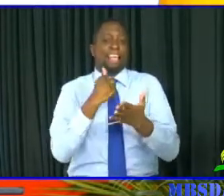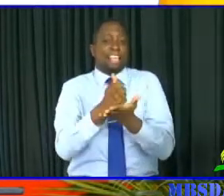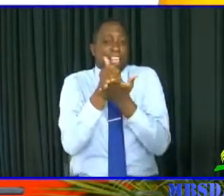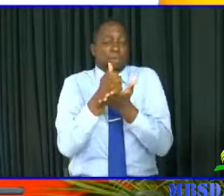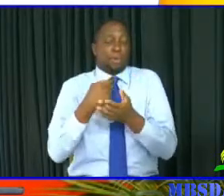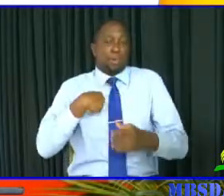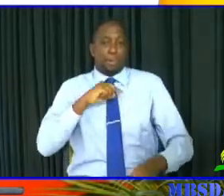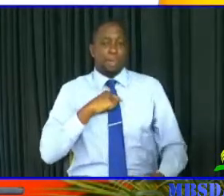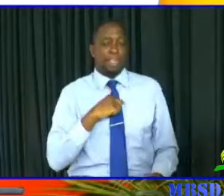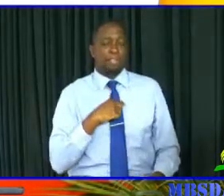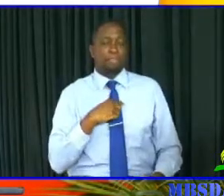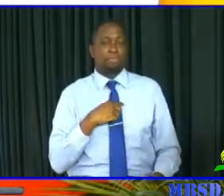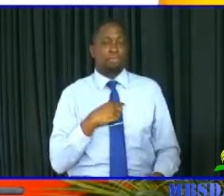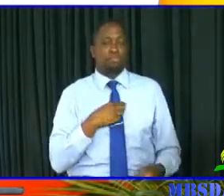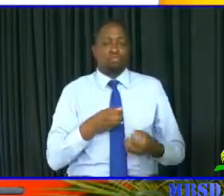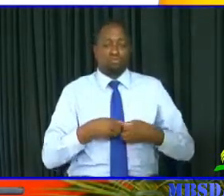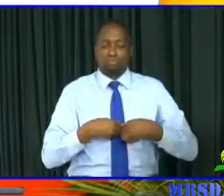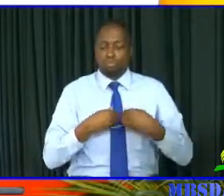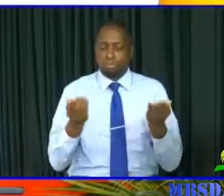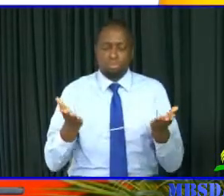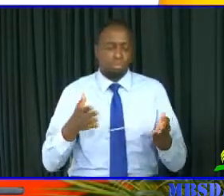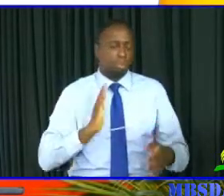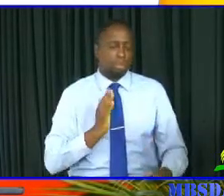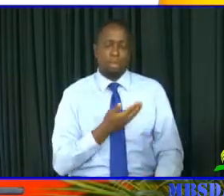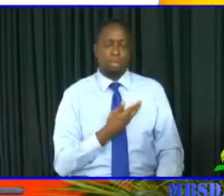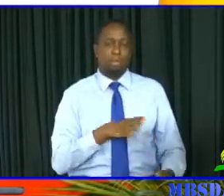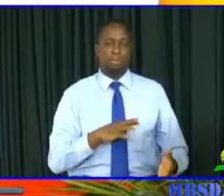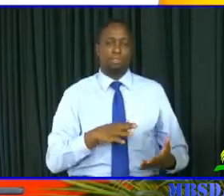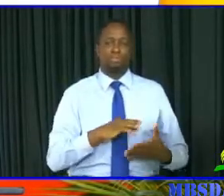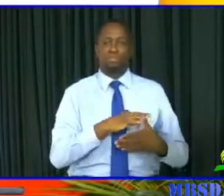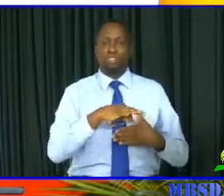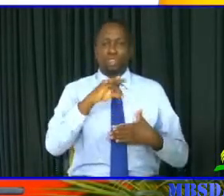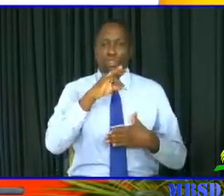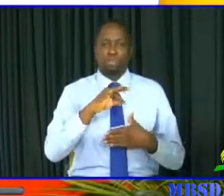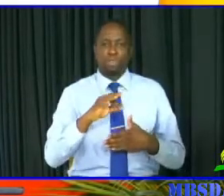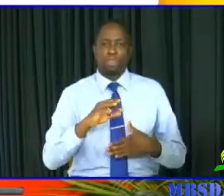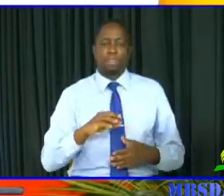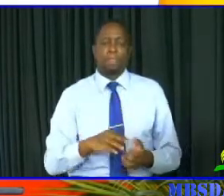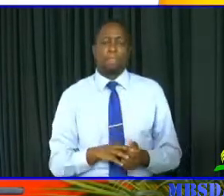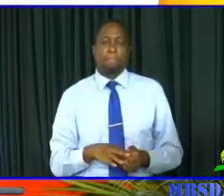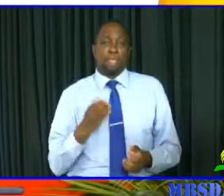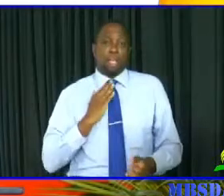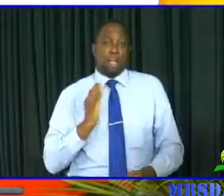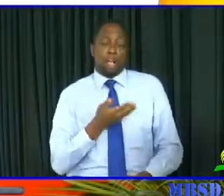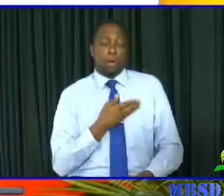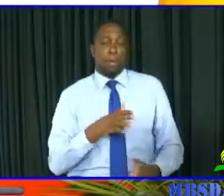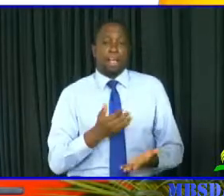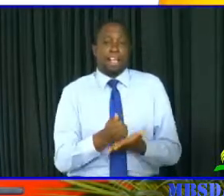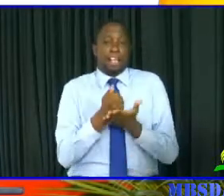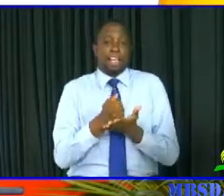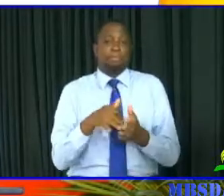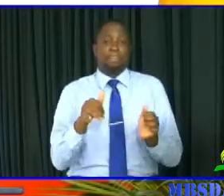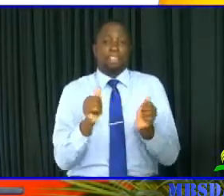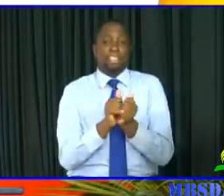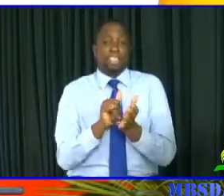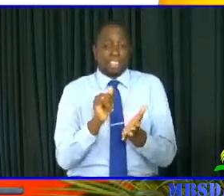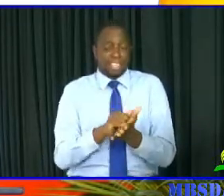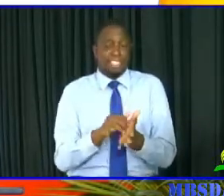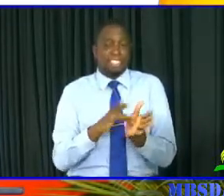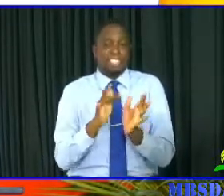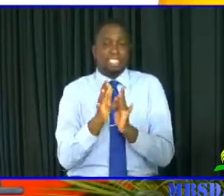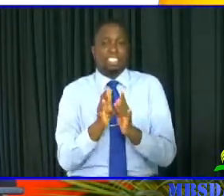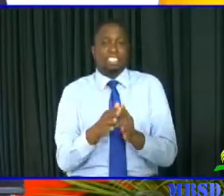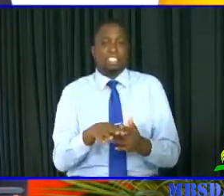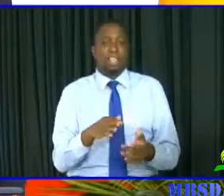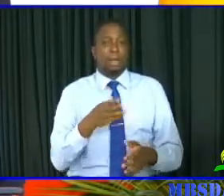souls. I mentioned earlier that our help, which Jesus promised, is the Holy Spirit. So the